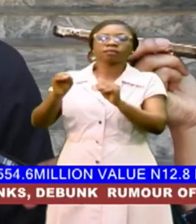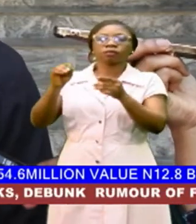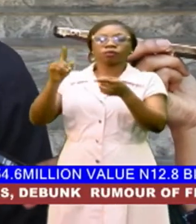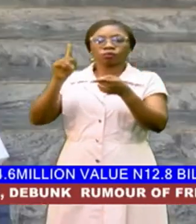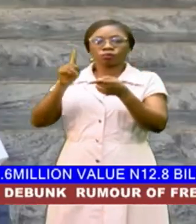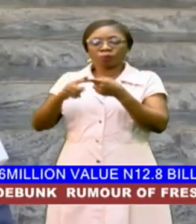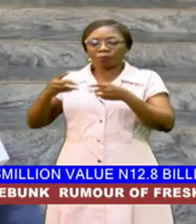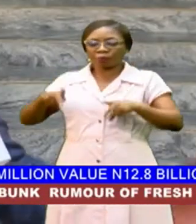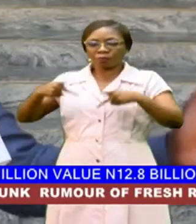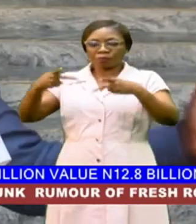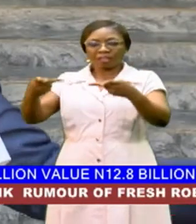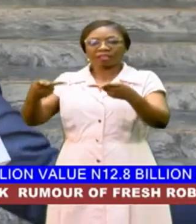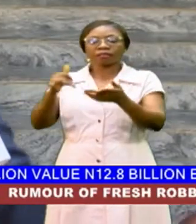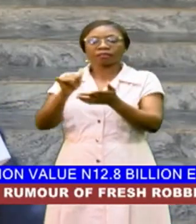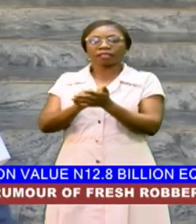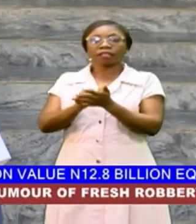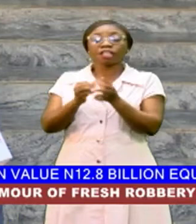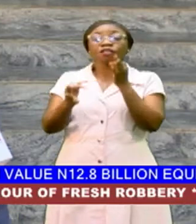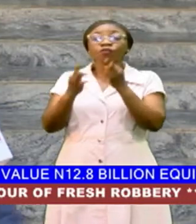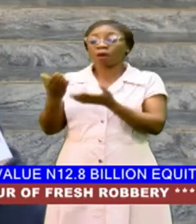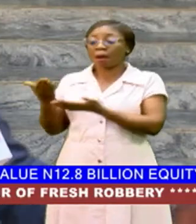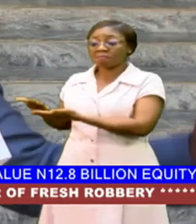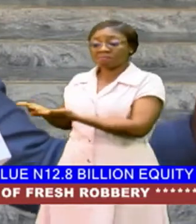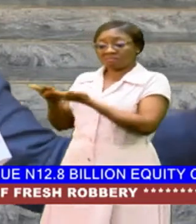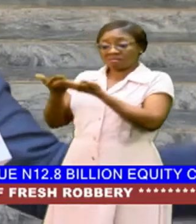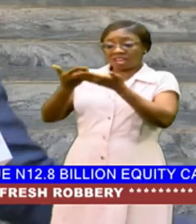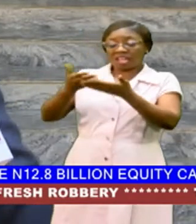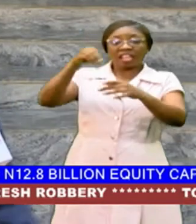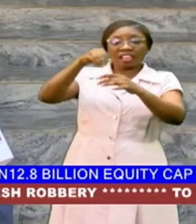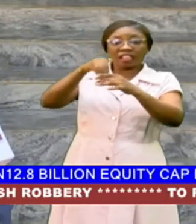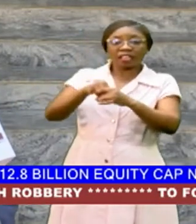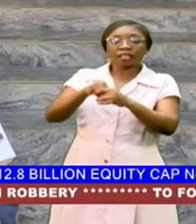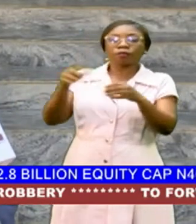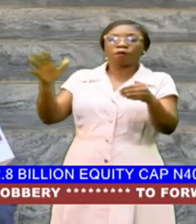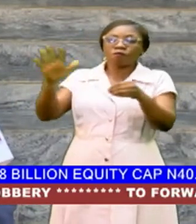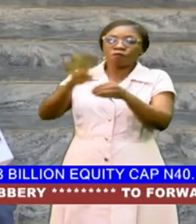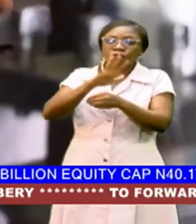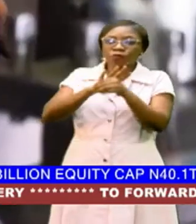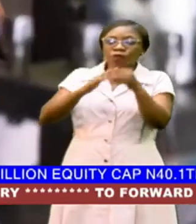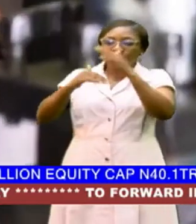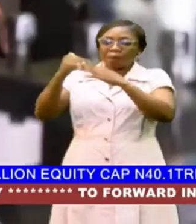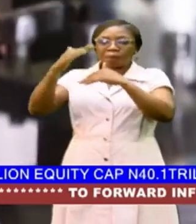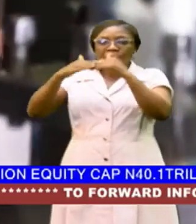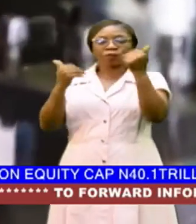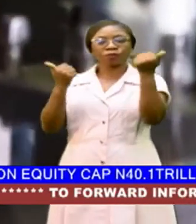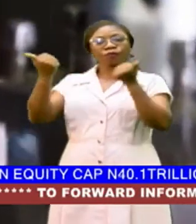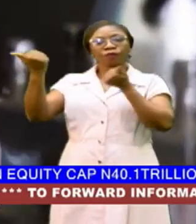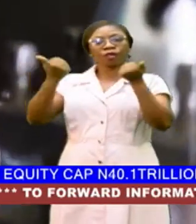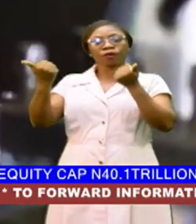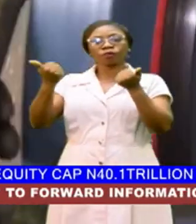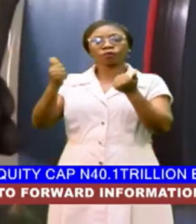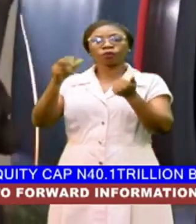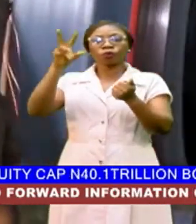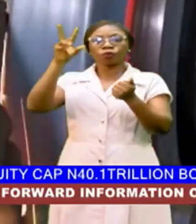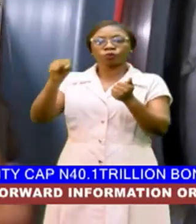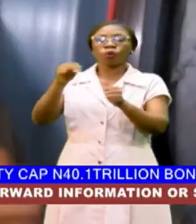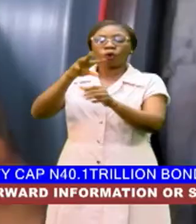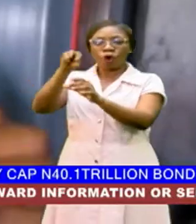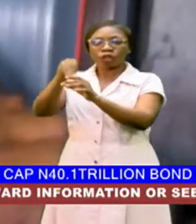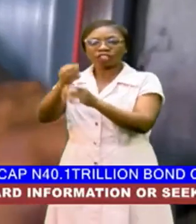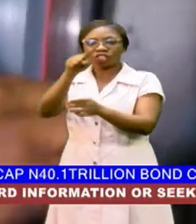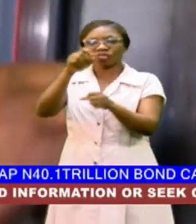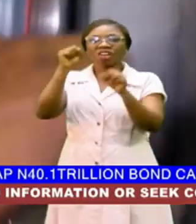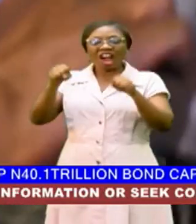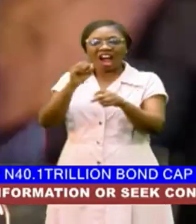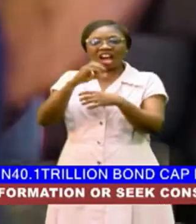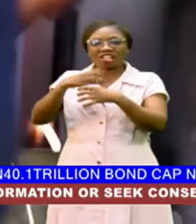bridge the gap. Because if you are bringing in, fully built vehicles, there's no content that you can create. We need